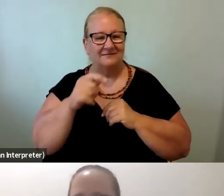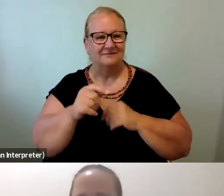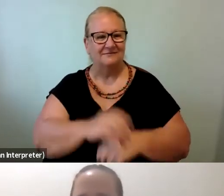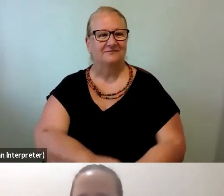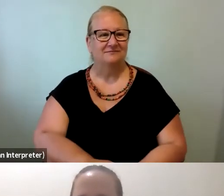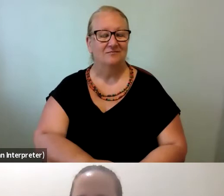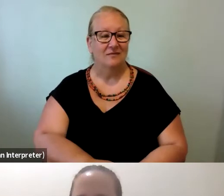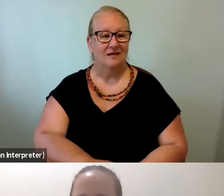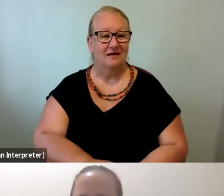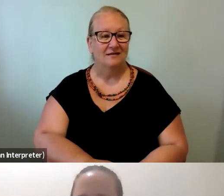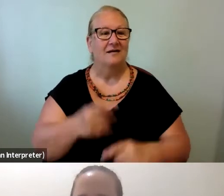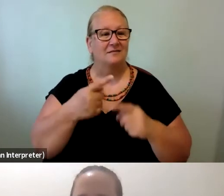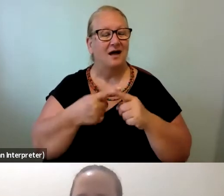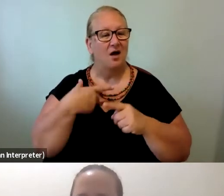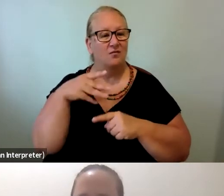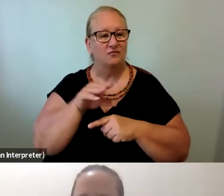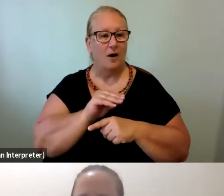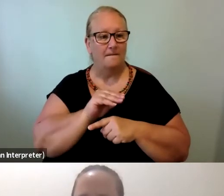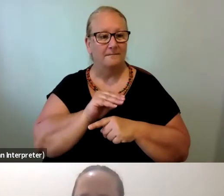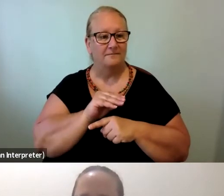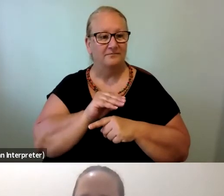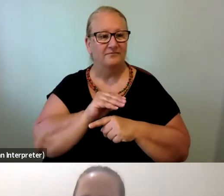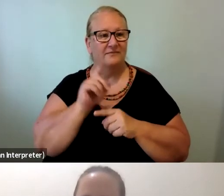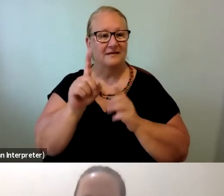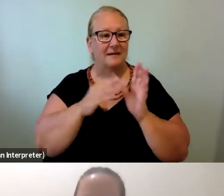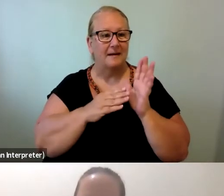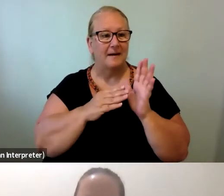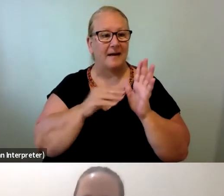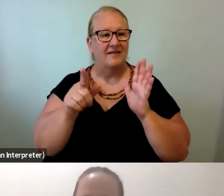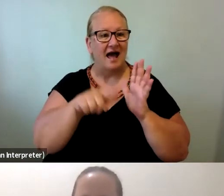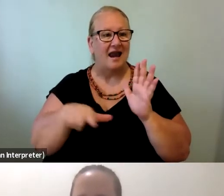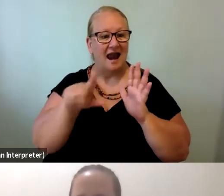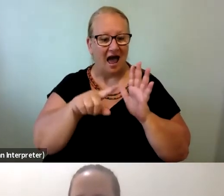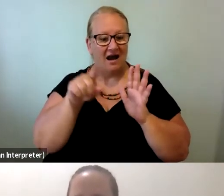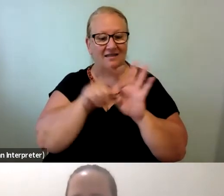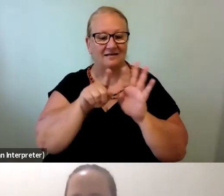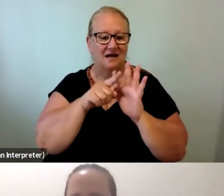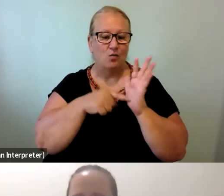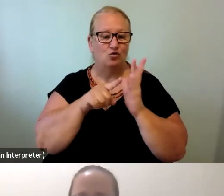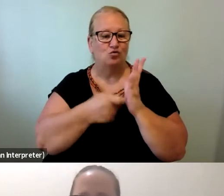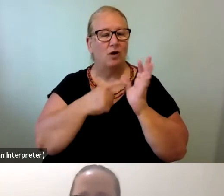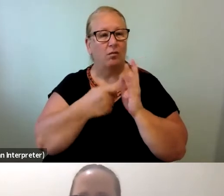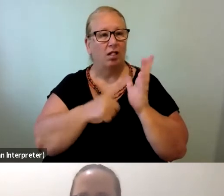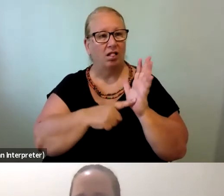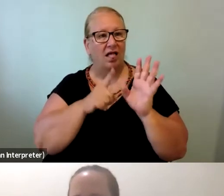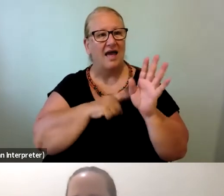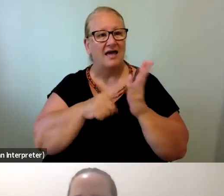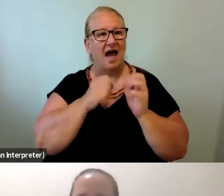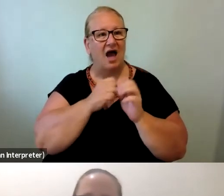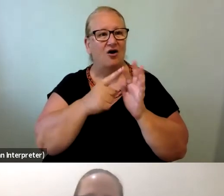And I'm coming also from Meanjin, Brisbane, on the land of the Turrbal and Yuggera people.